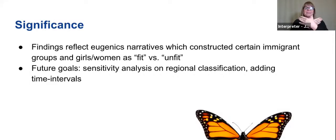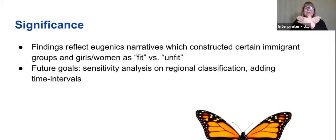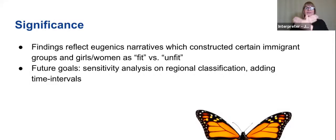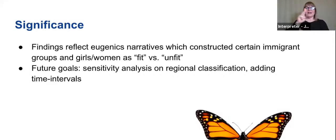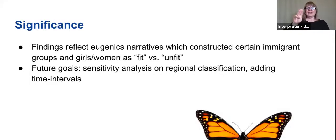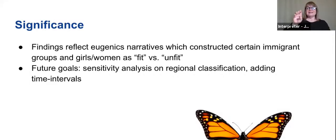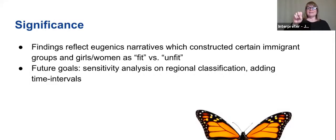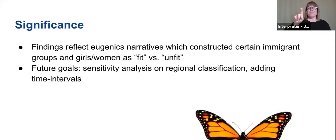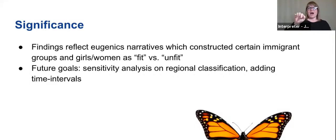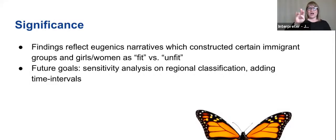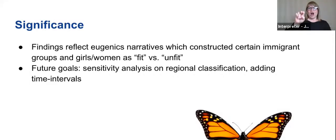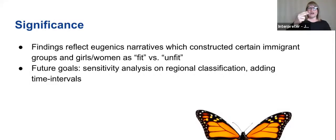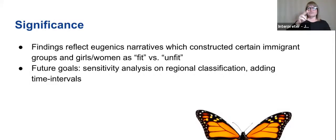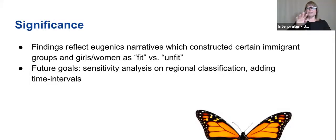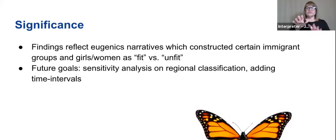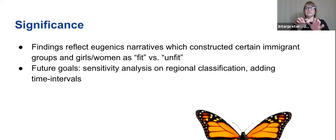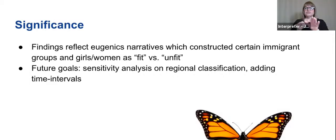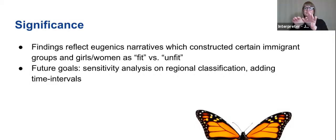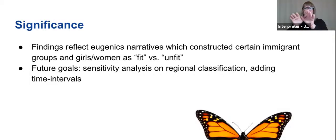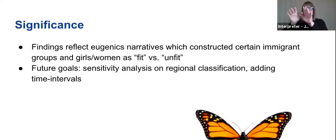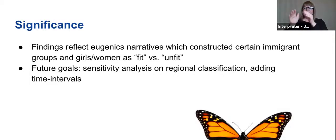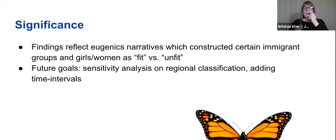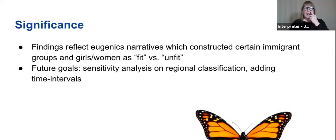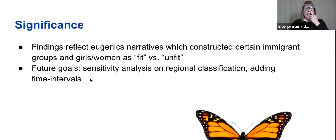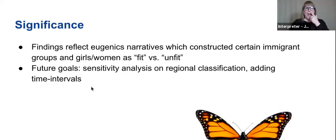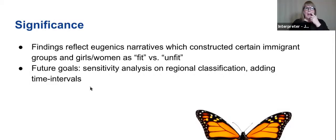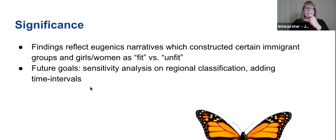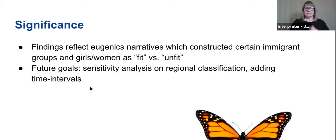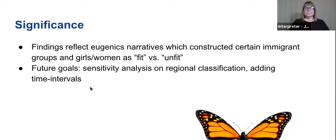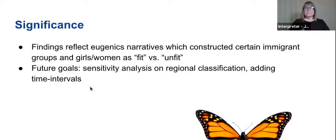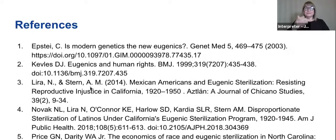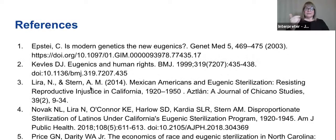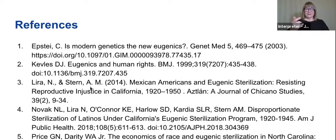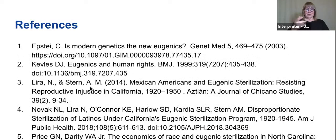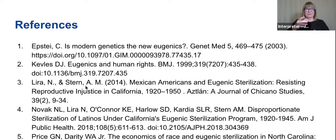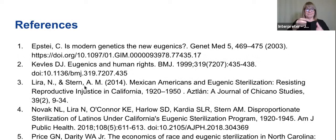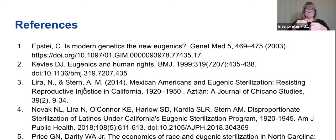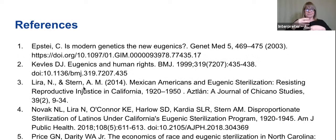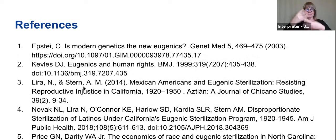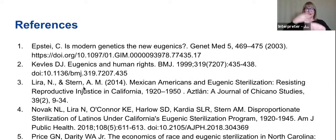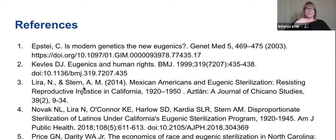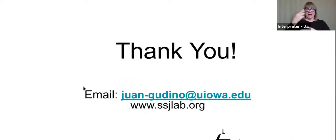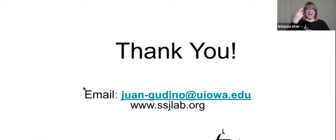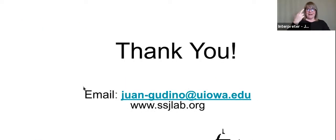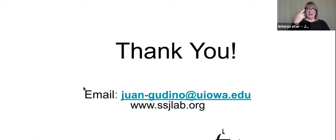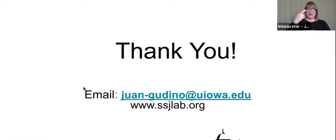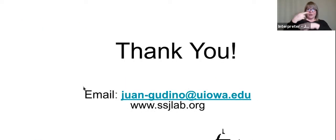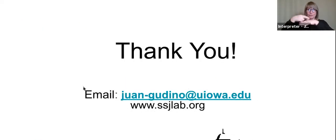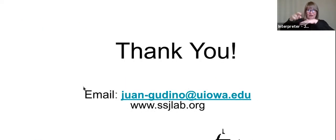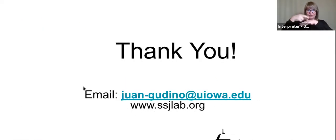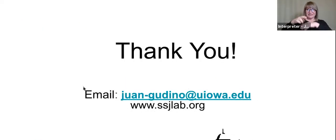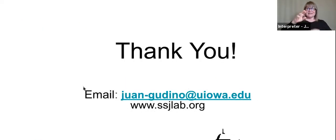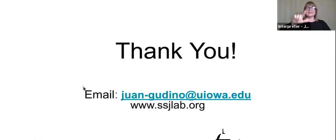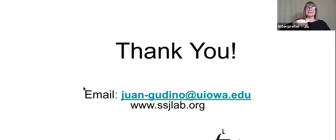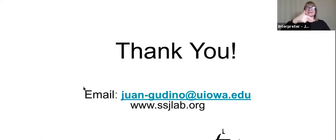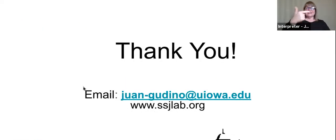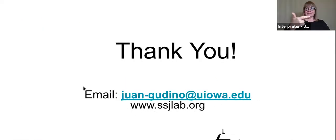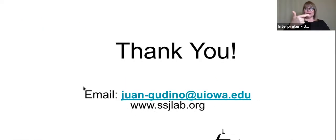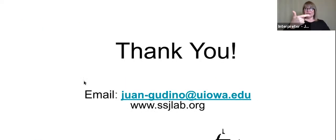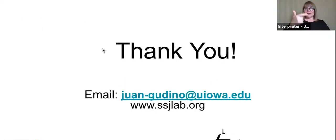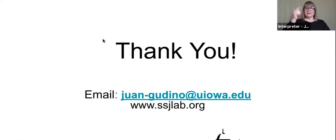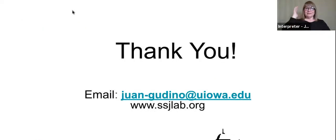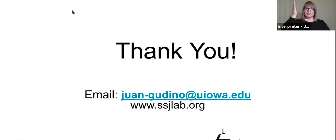human story so with that being said here are my references um i'm going to pass the baton off to our next